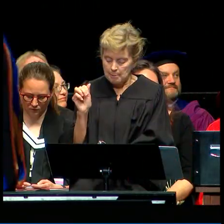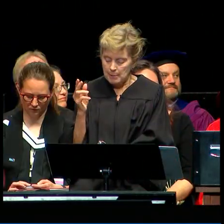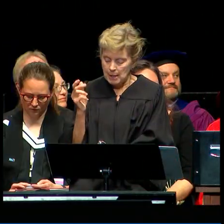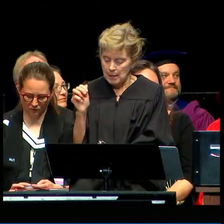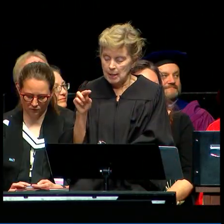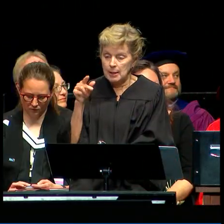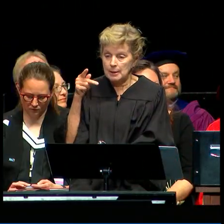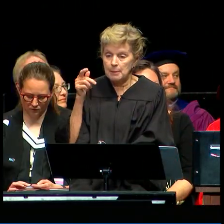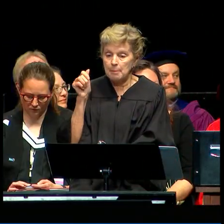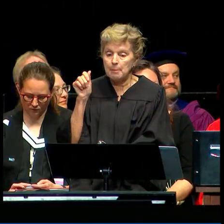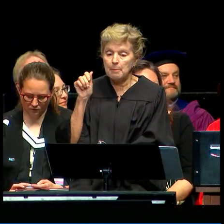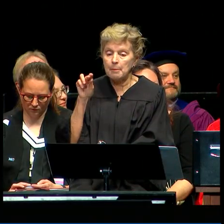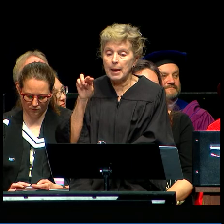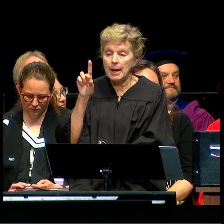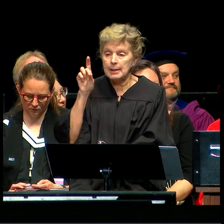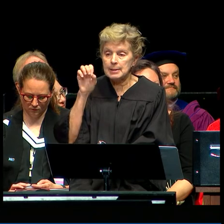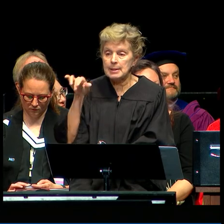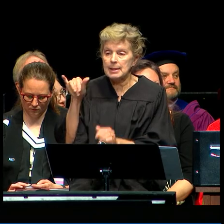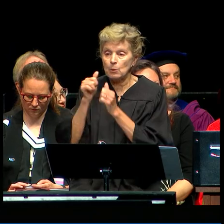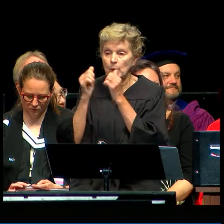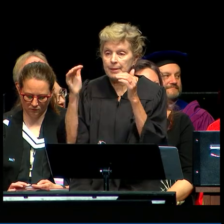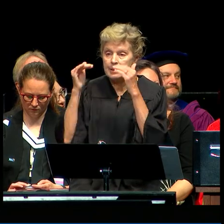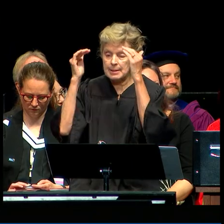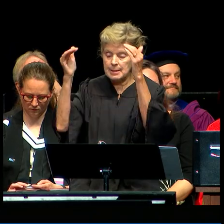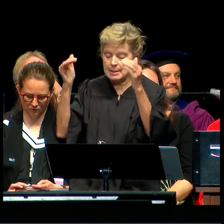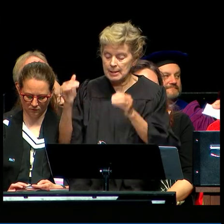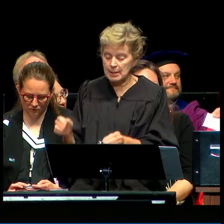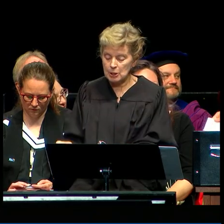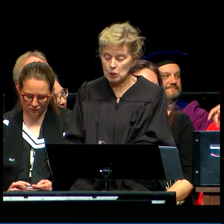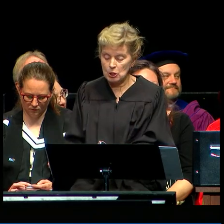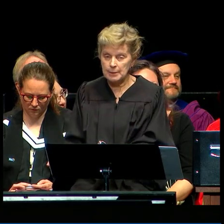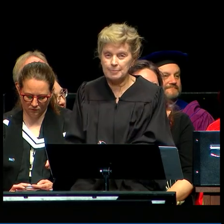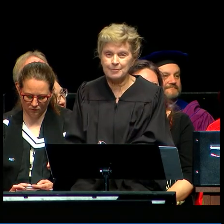Mahan Pandey, with distinction.